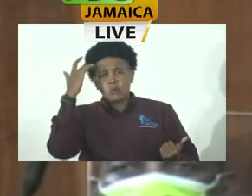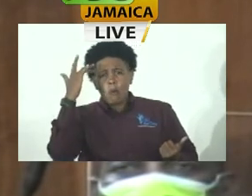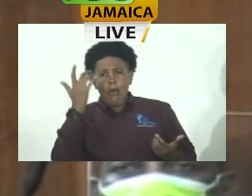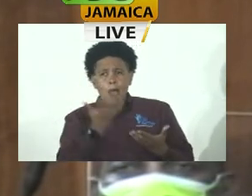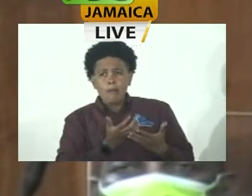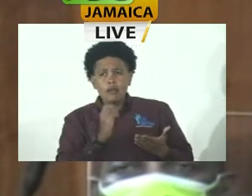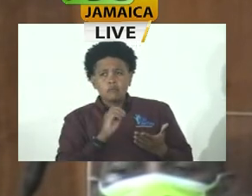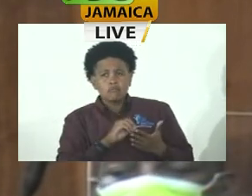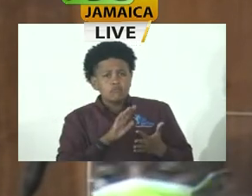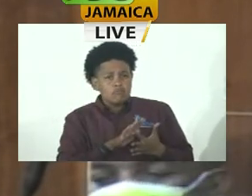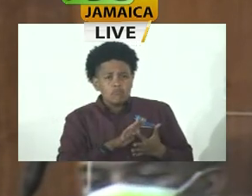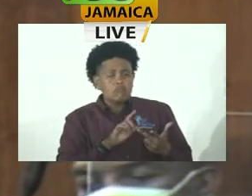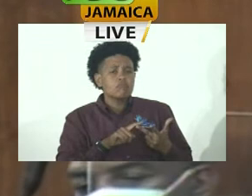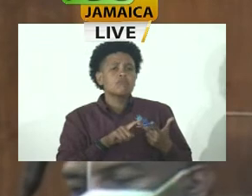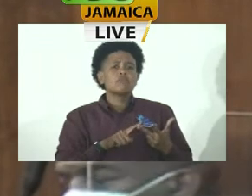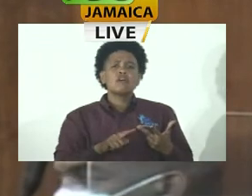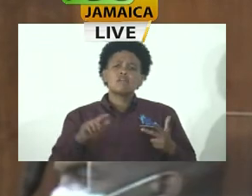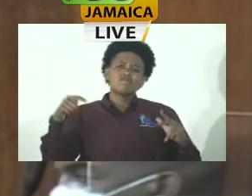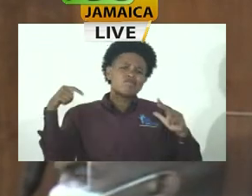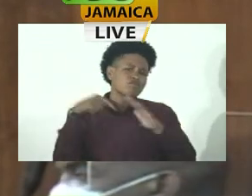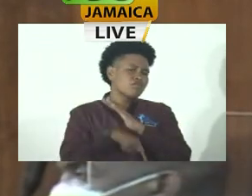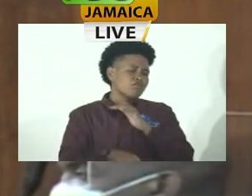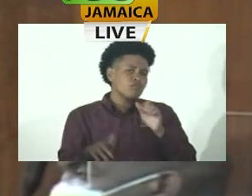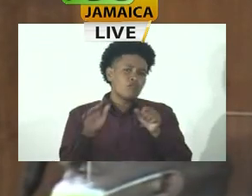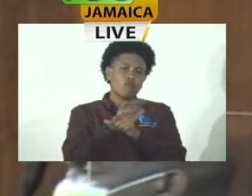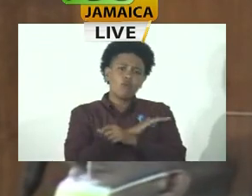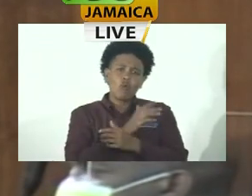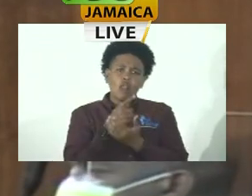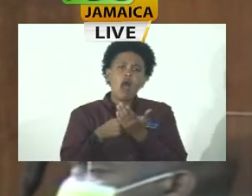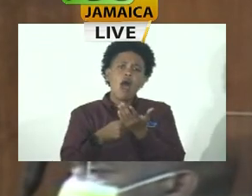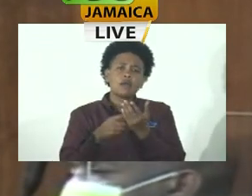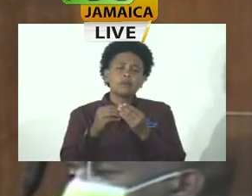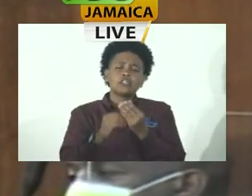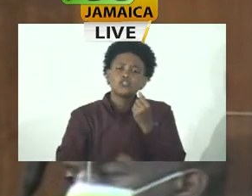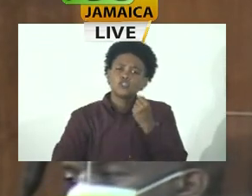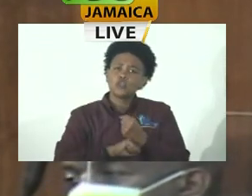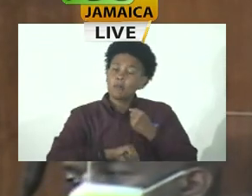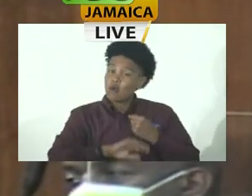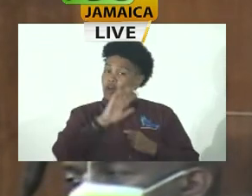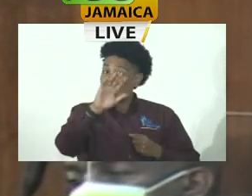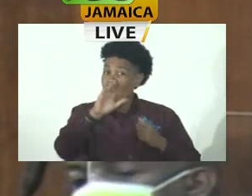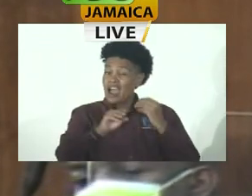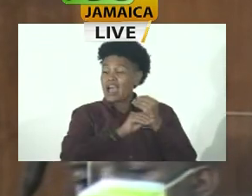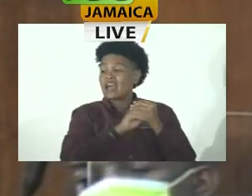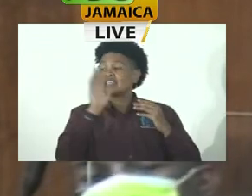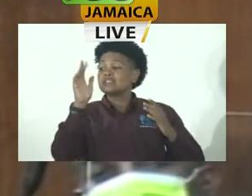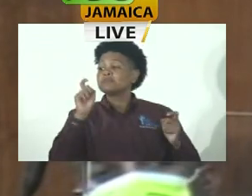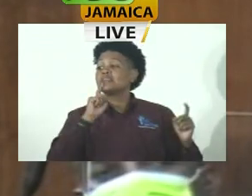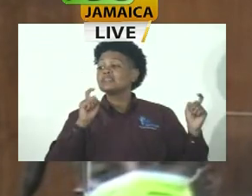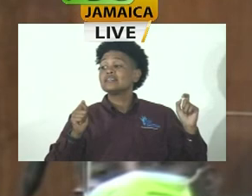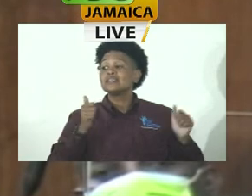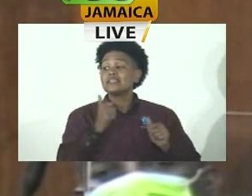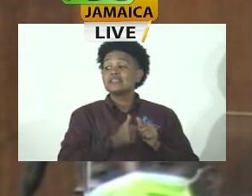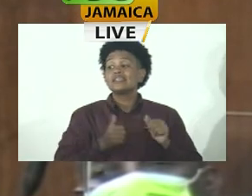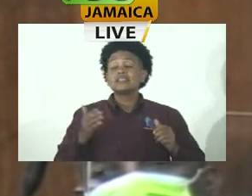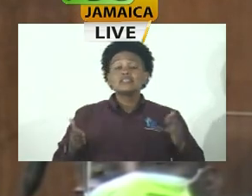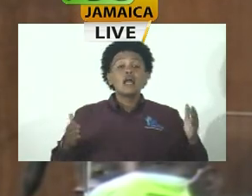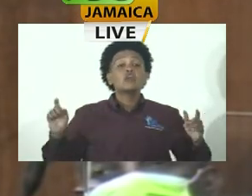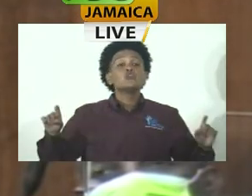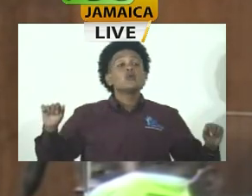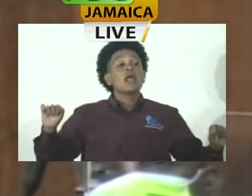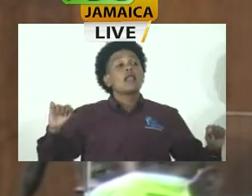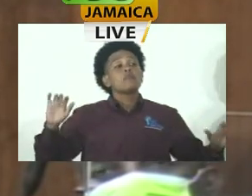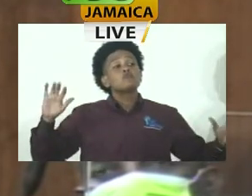comprehensive arguments in support and madam speaker that each side should be able to